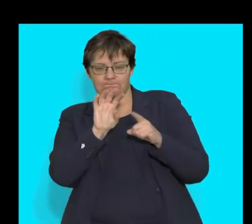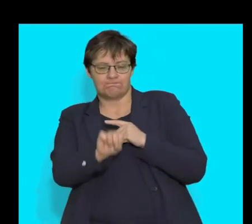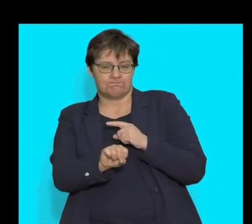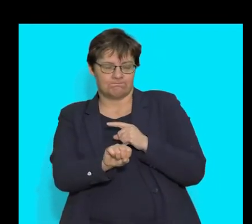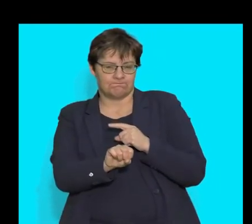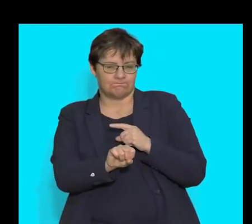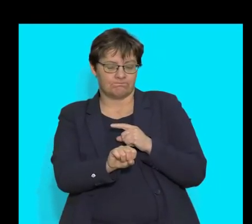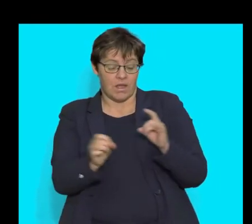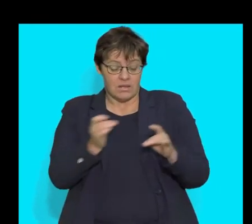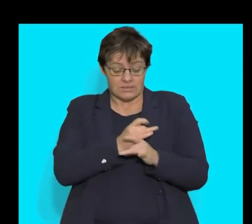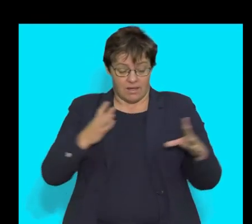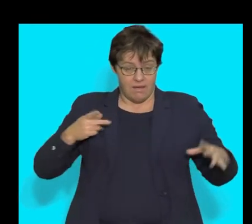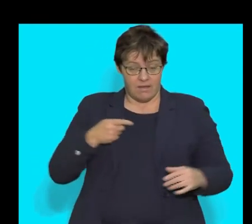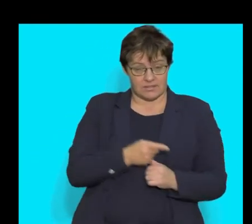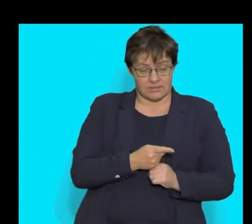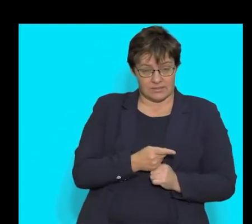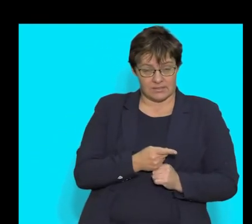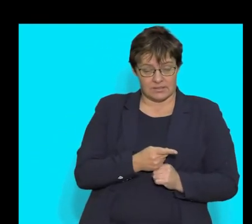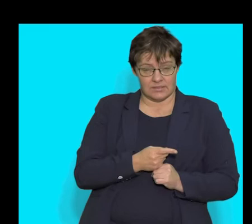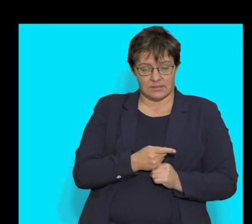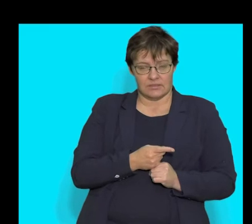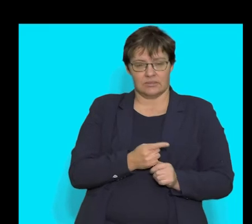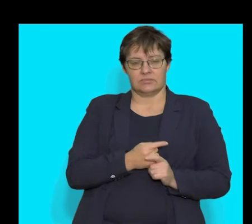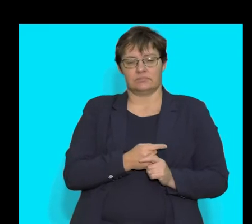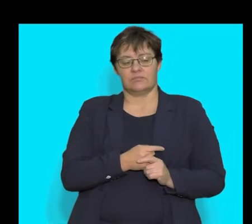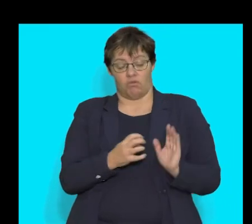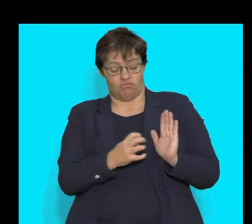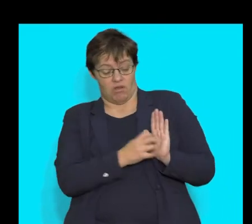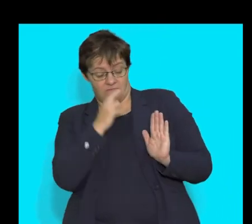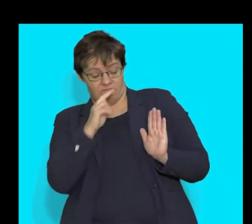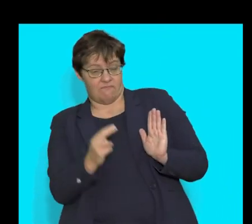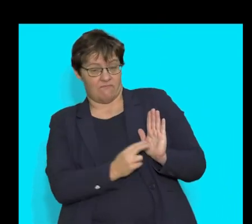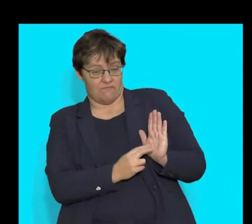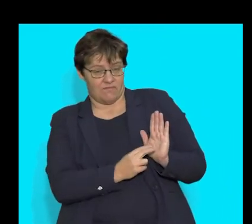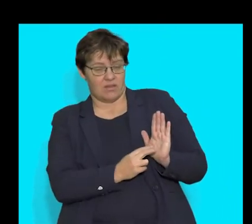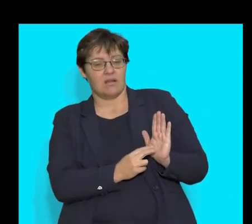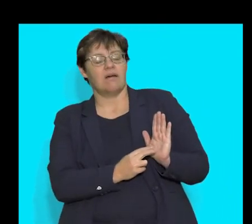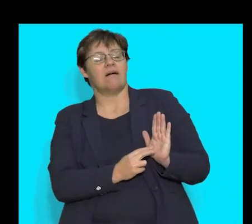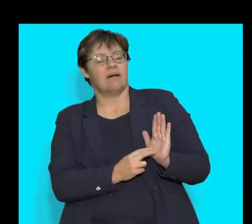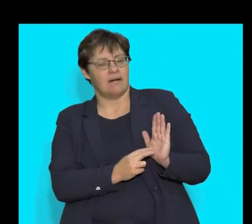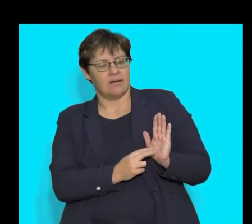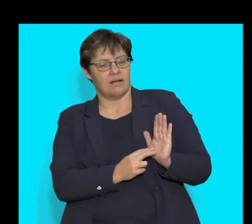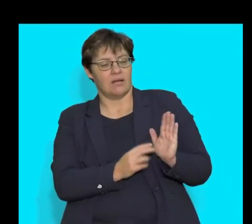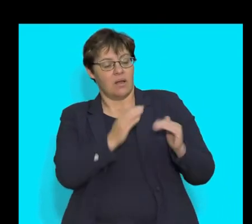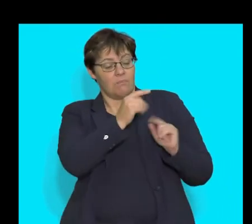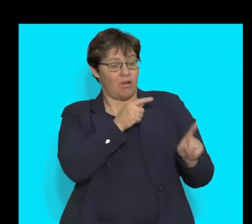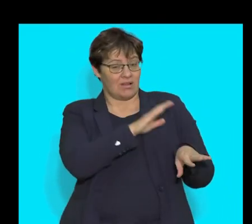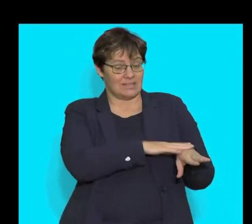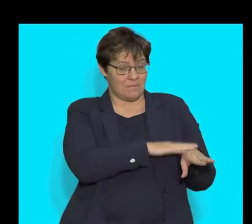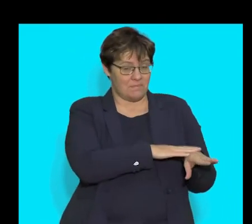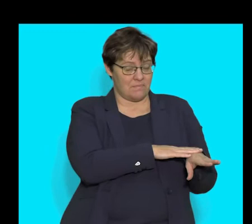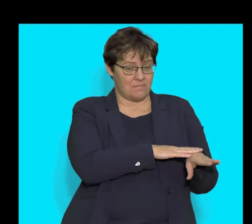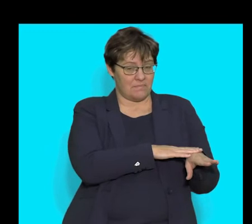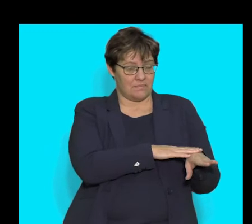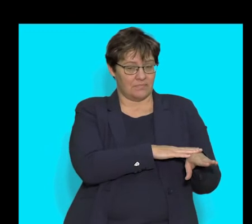that initially, that when we look at this graph, we'll see that in one block of time,